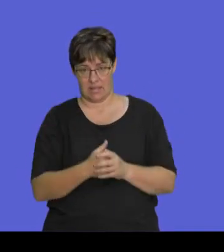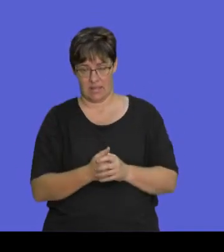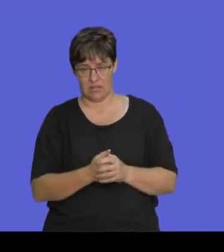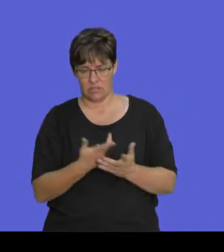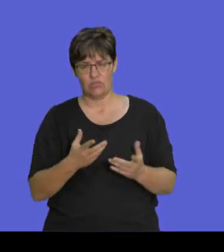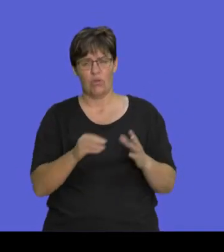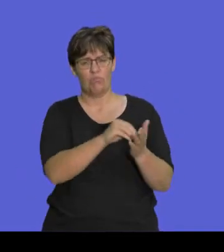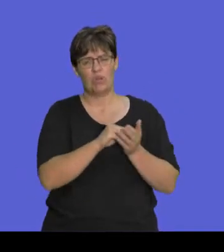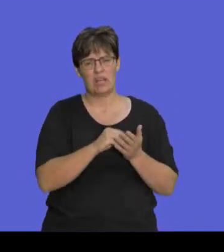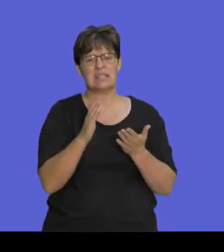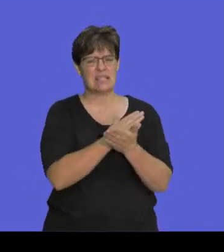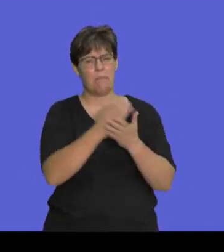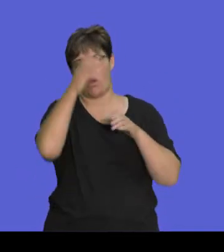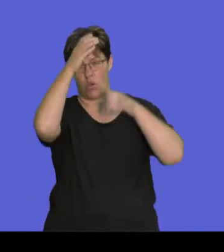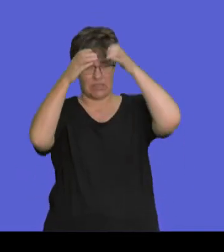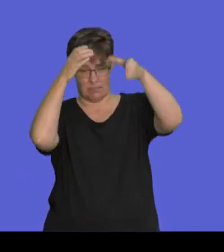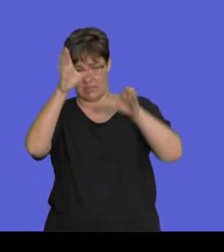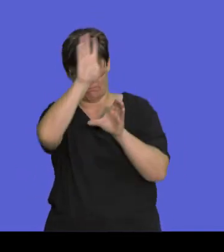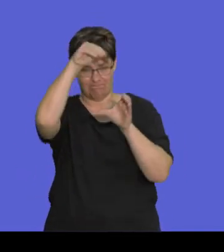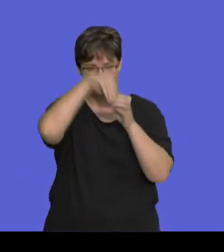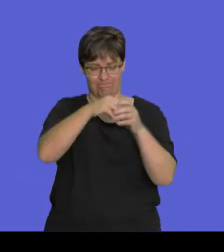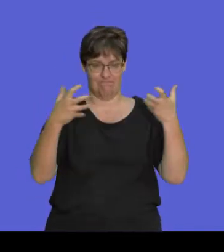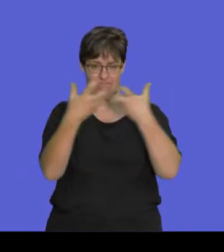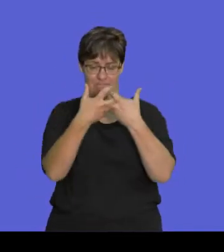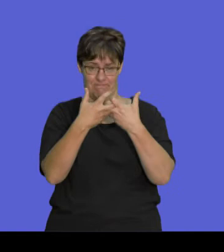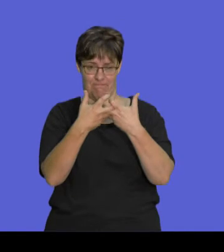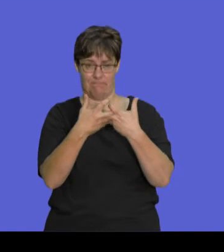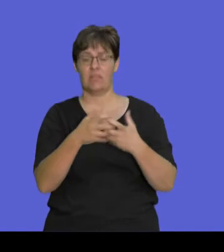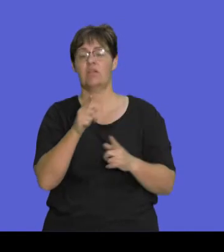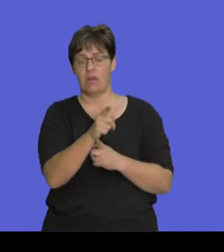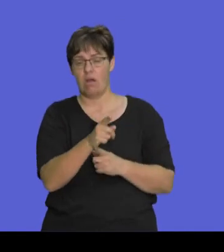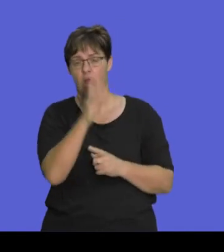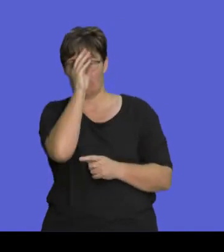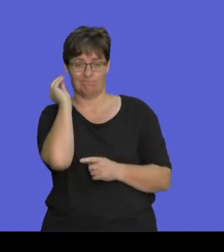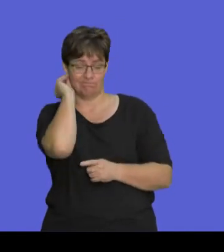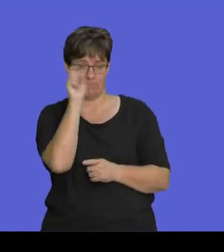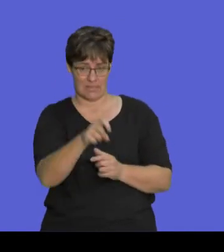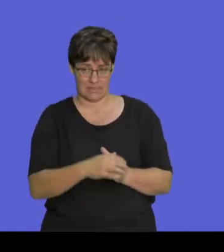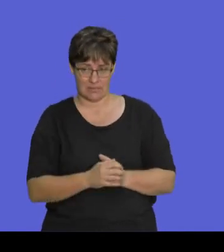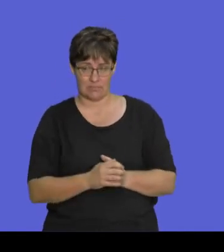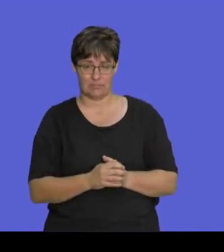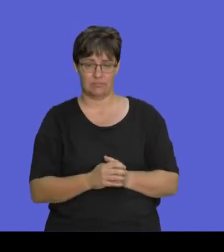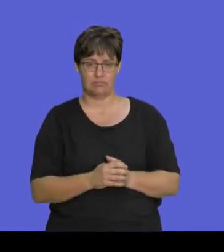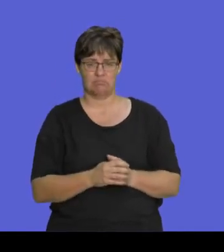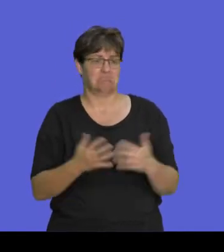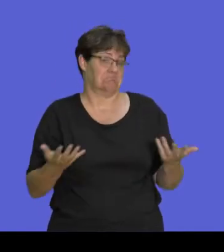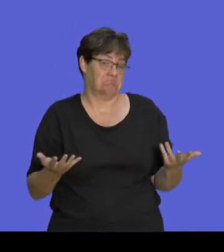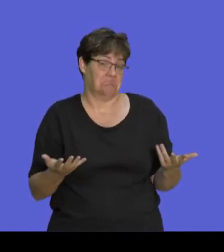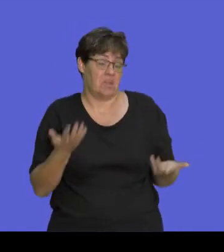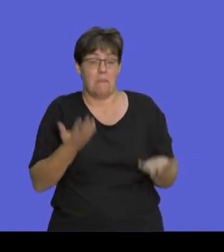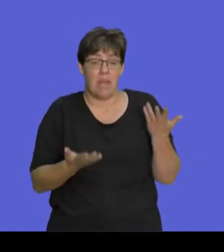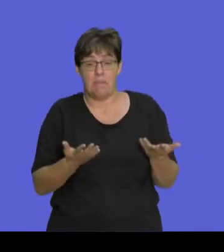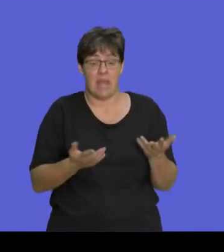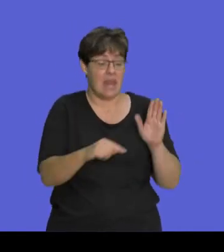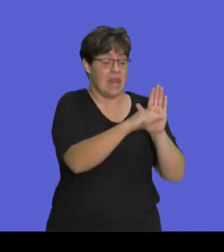related to this that we need to also remember, right? Then what if it was two negative point charges?